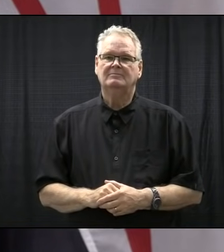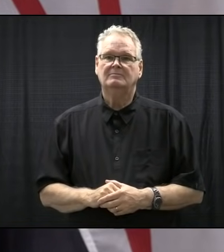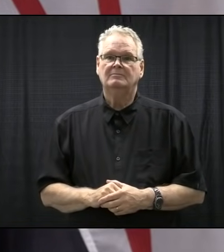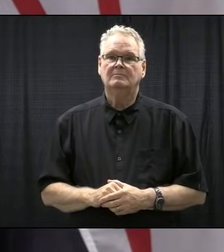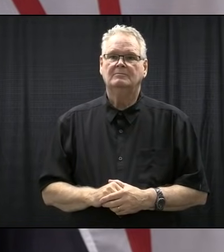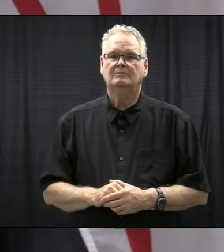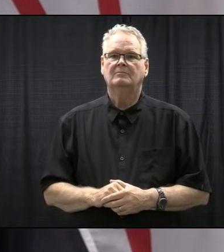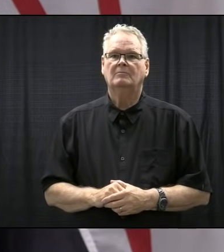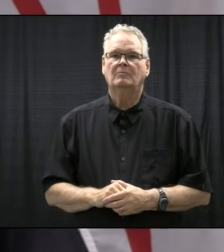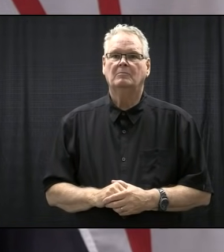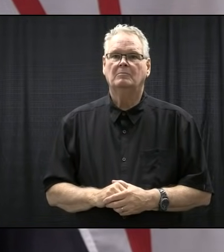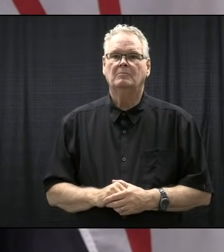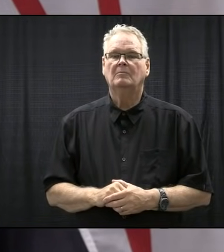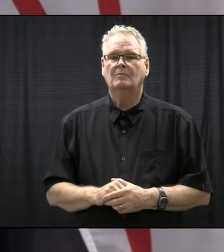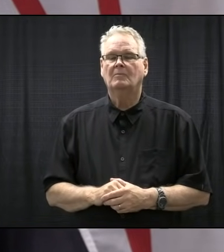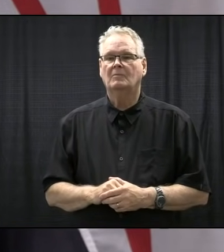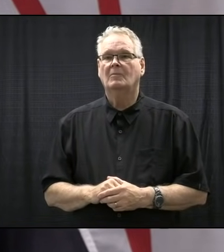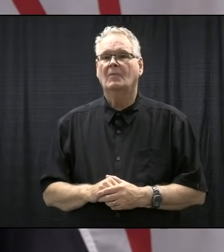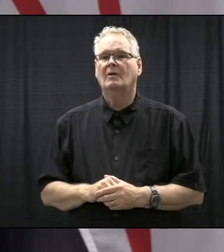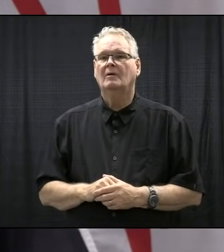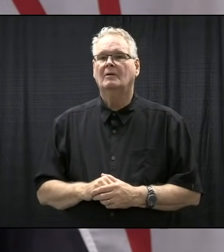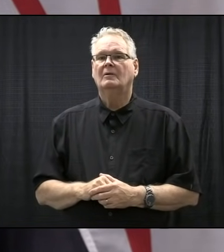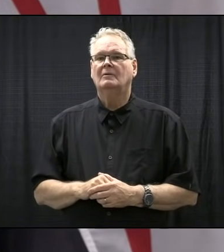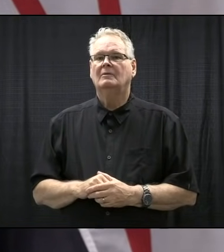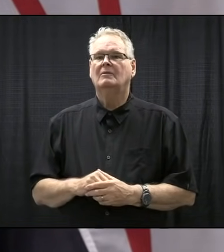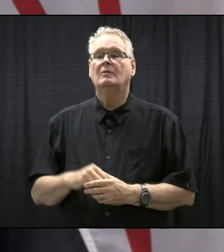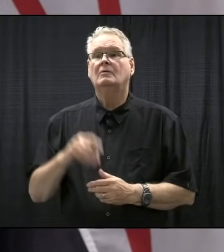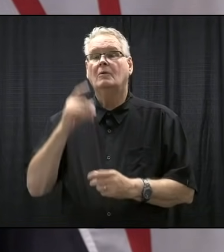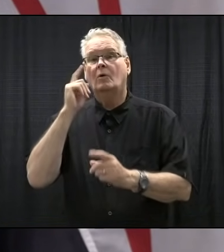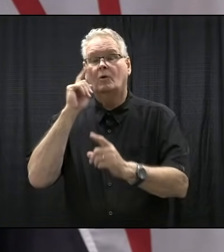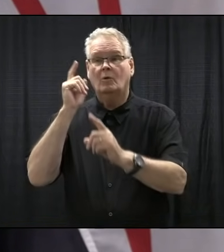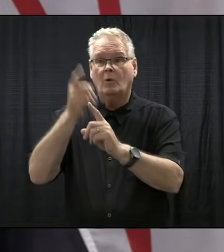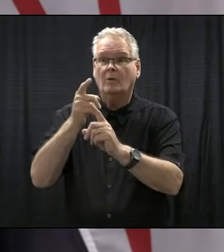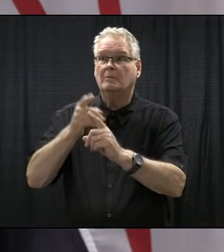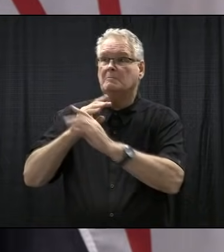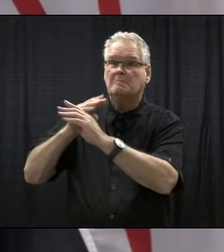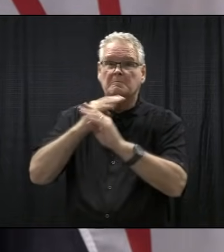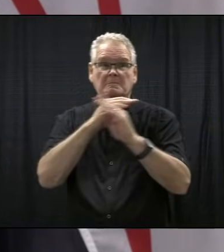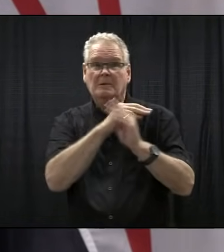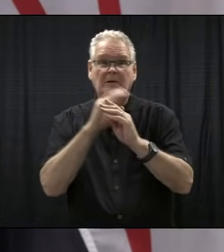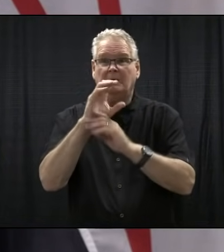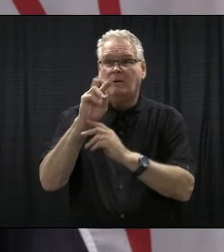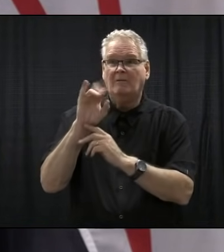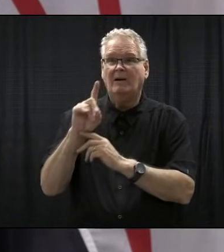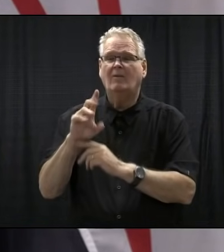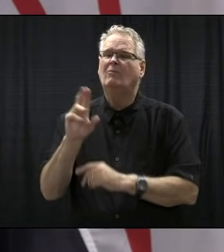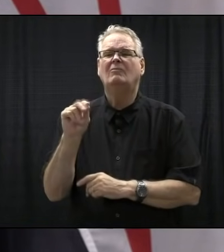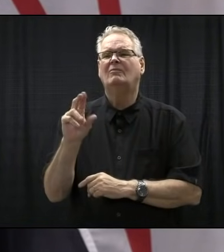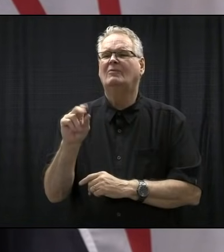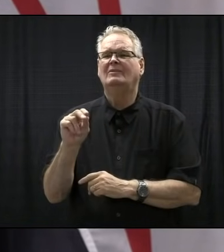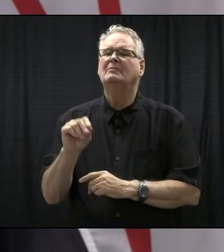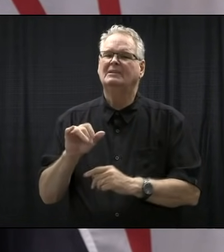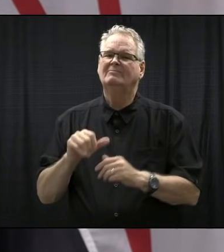all. Cases will be imported here through travel, and we need to accept that reality. Our goal is to